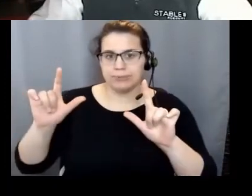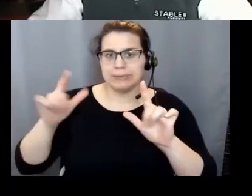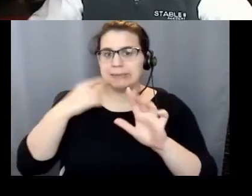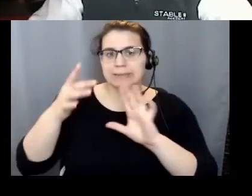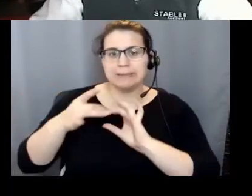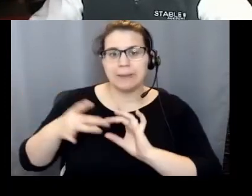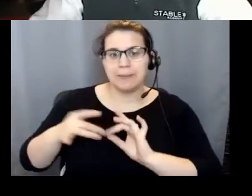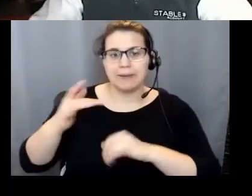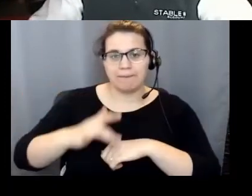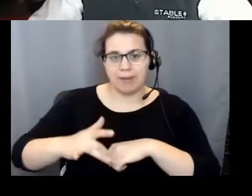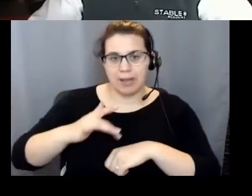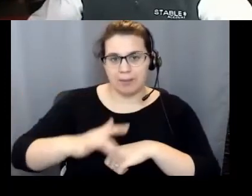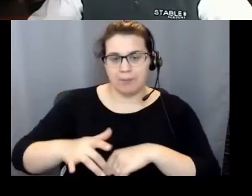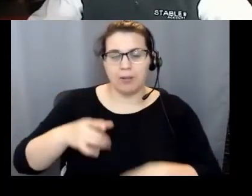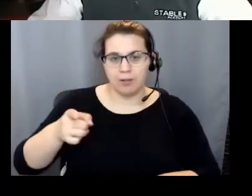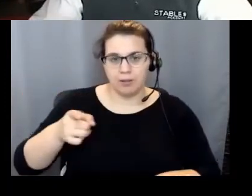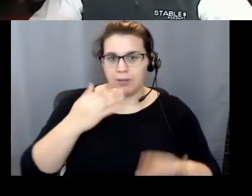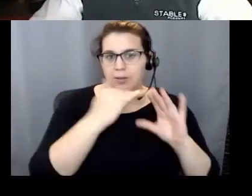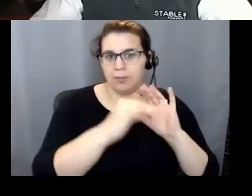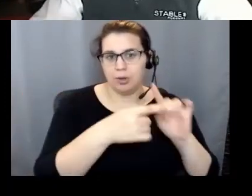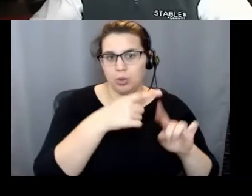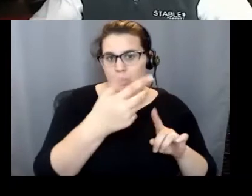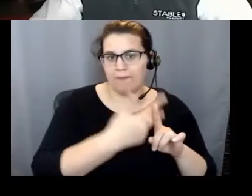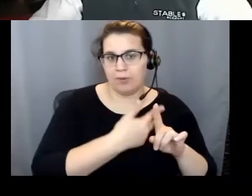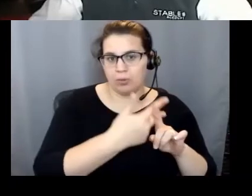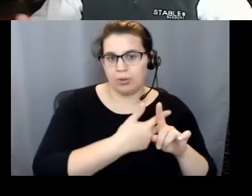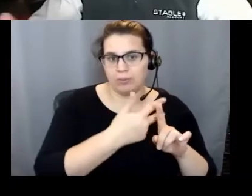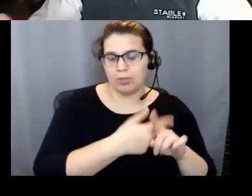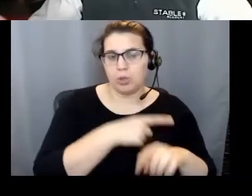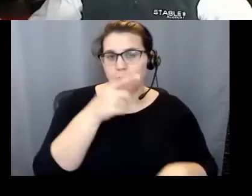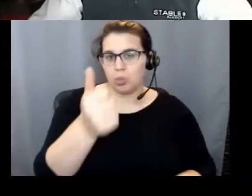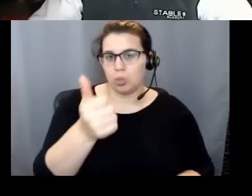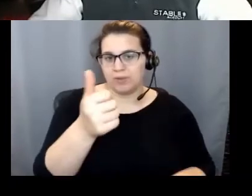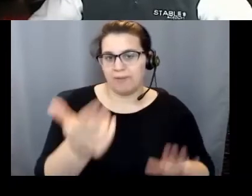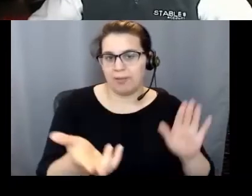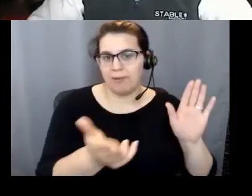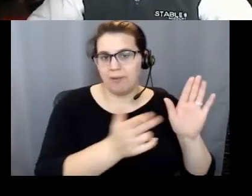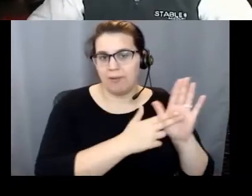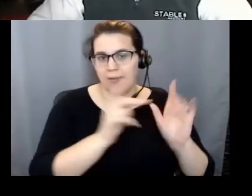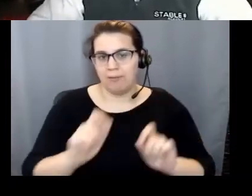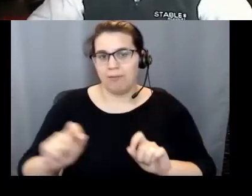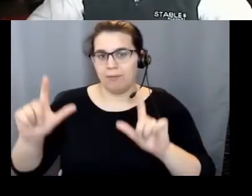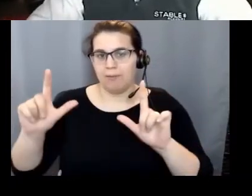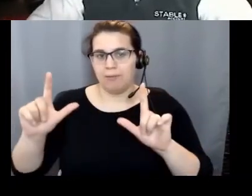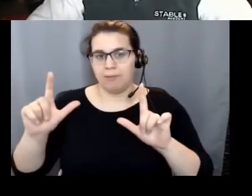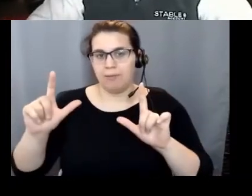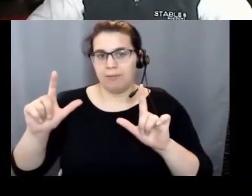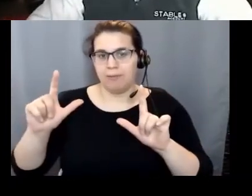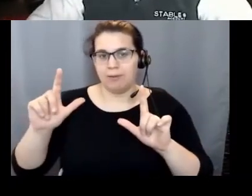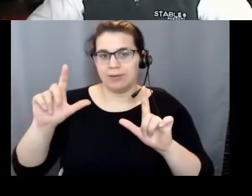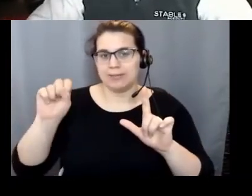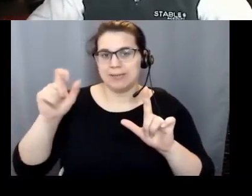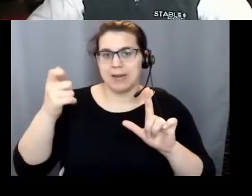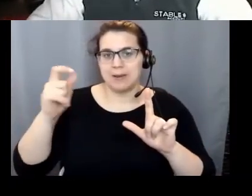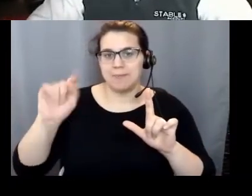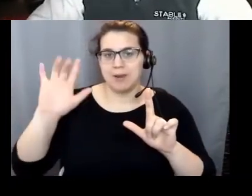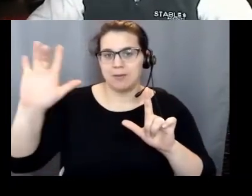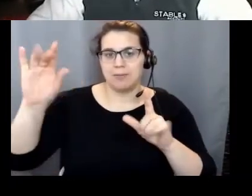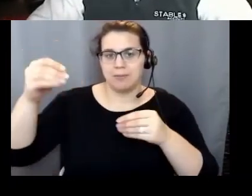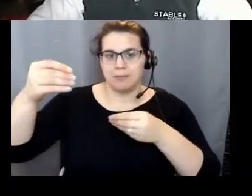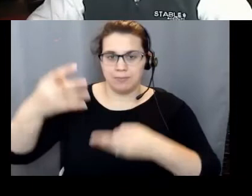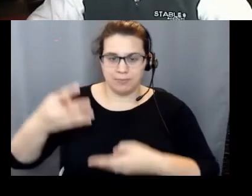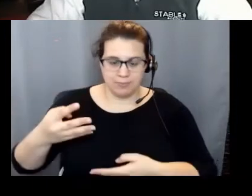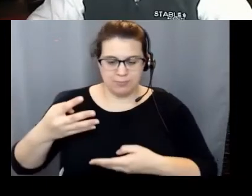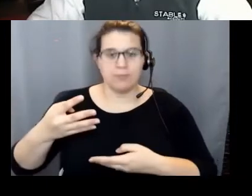be emailed to you. You would actually log into the account and be able to retrieve the statements and